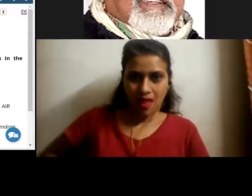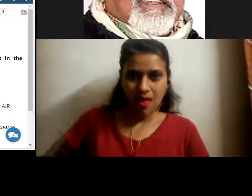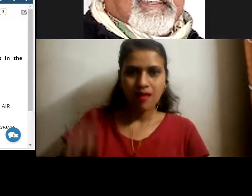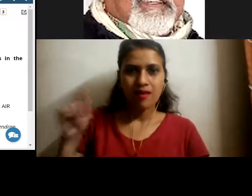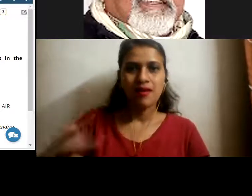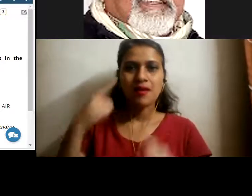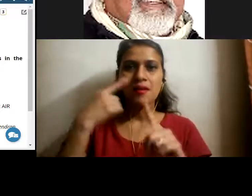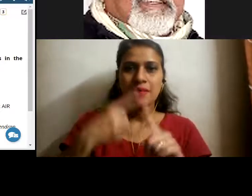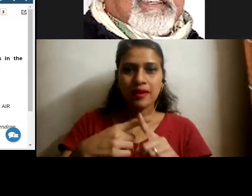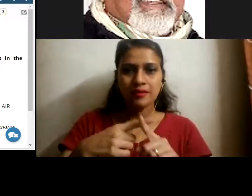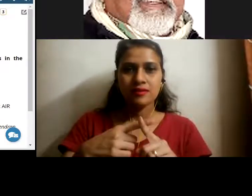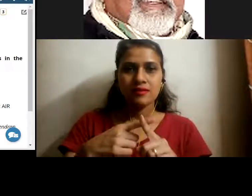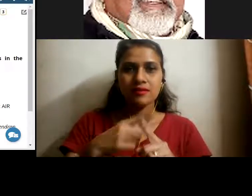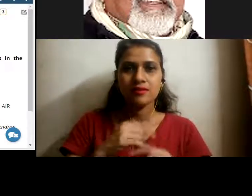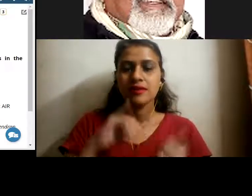this,